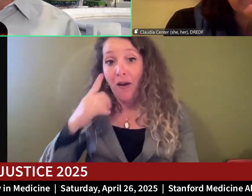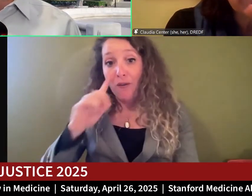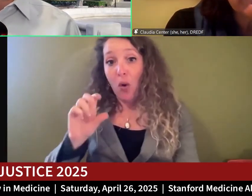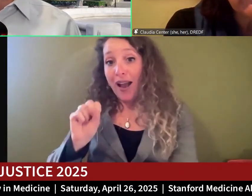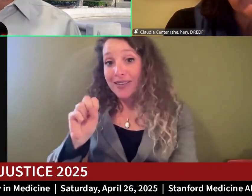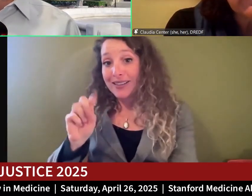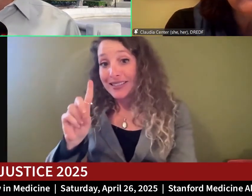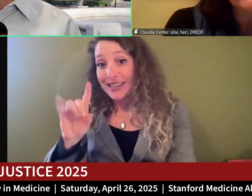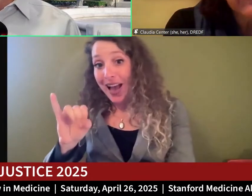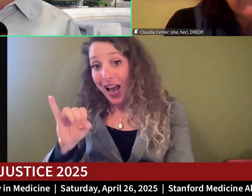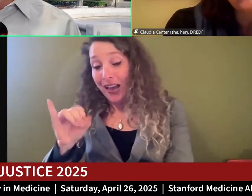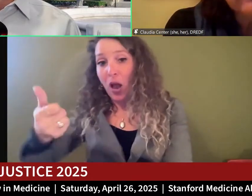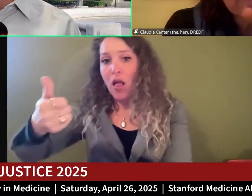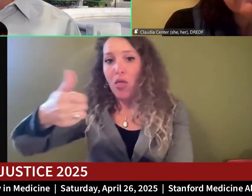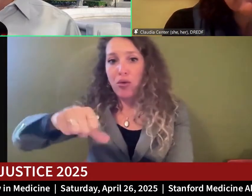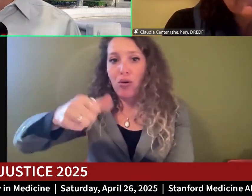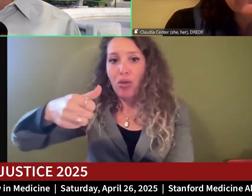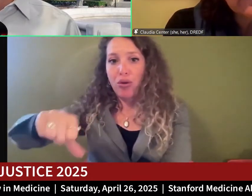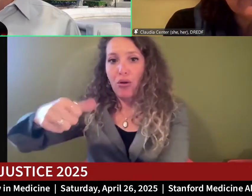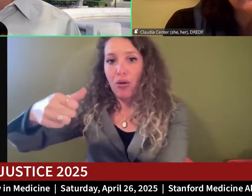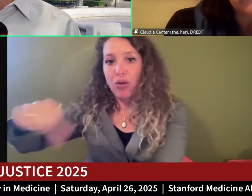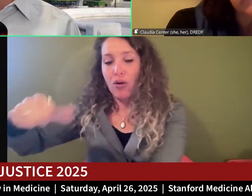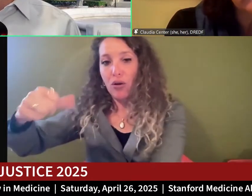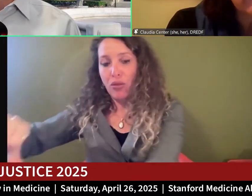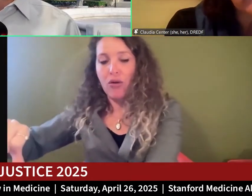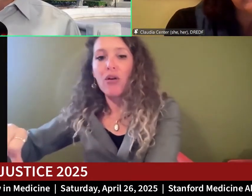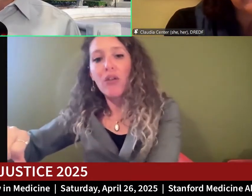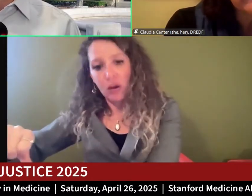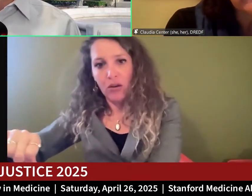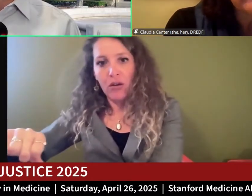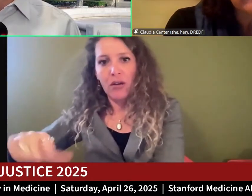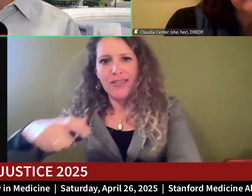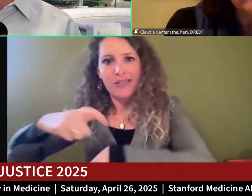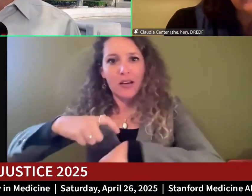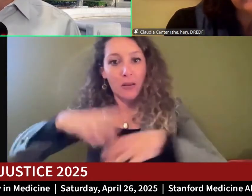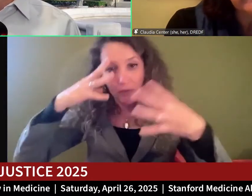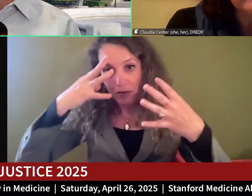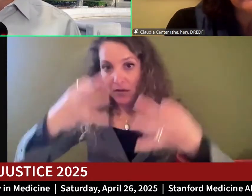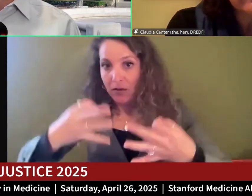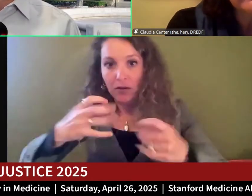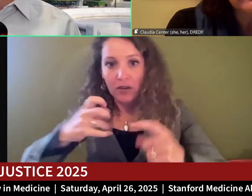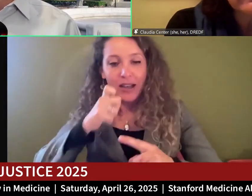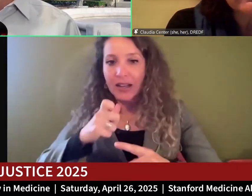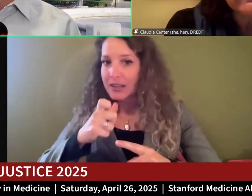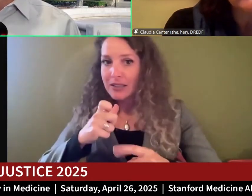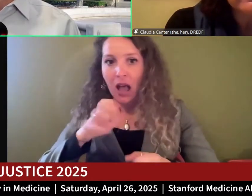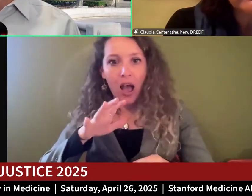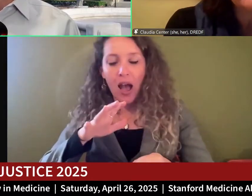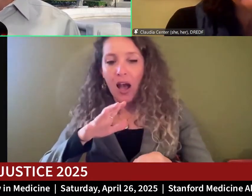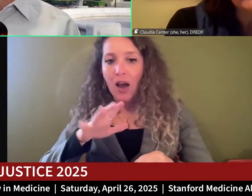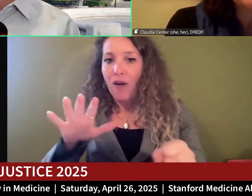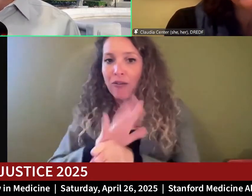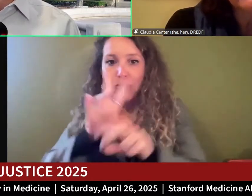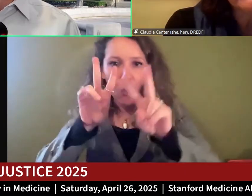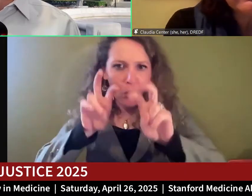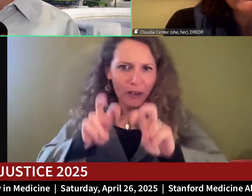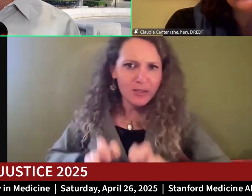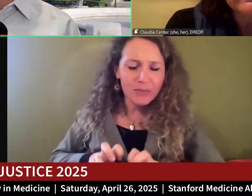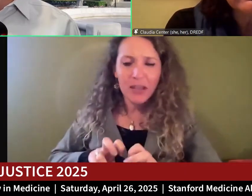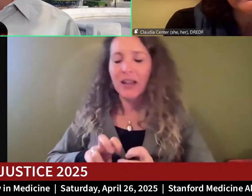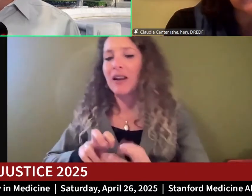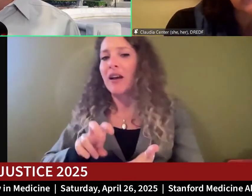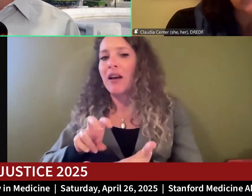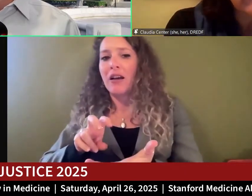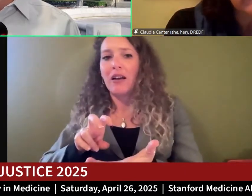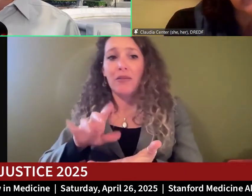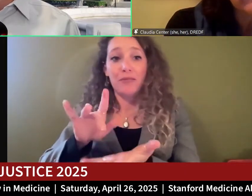at a very high rate. At times, the determination is not based upon a sound assessment of the medical condition, and people